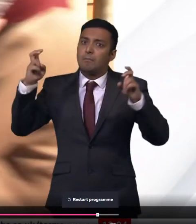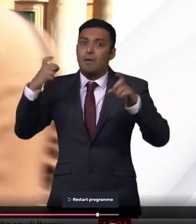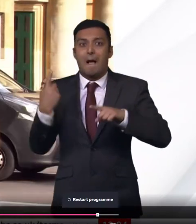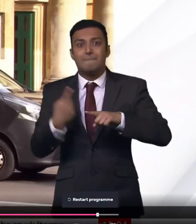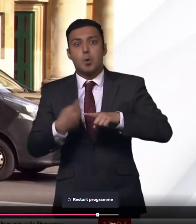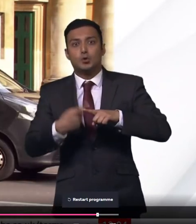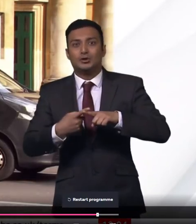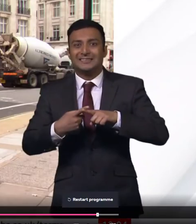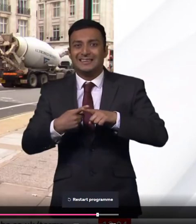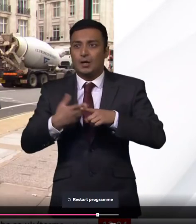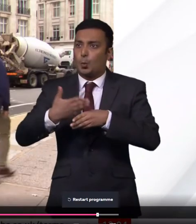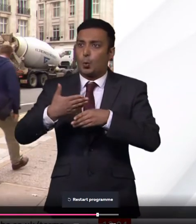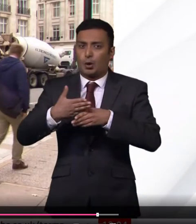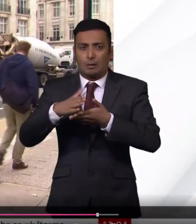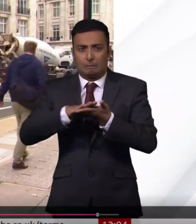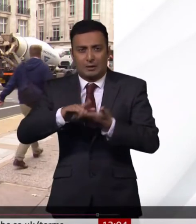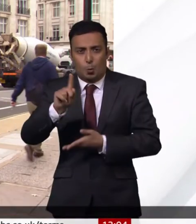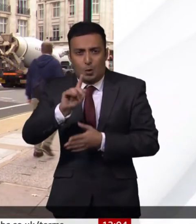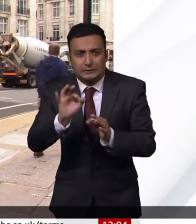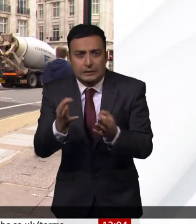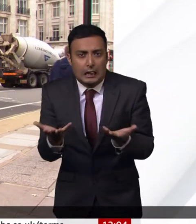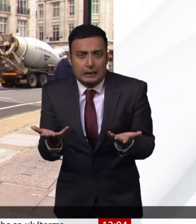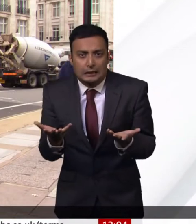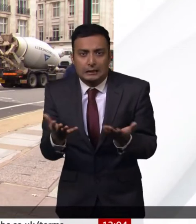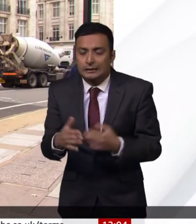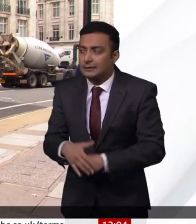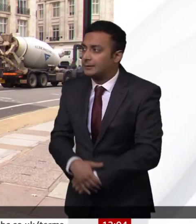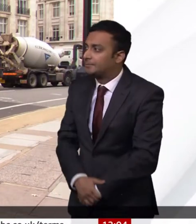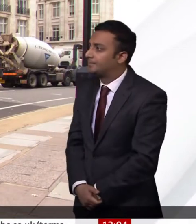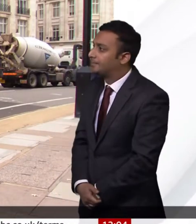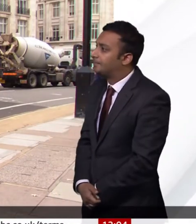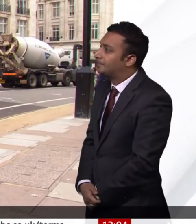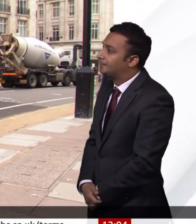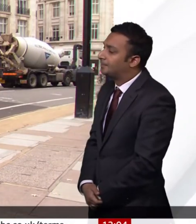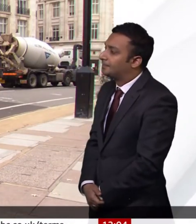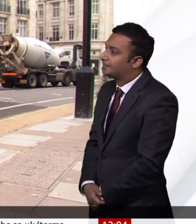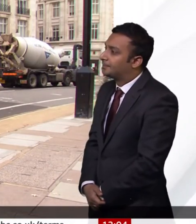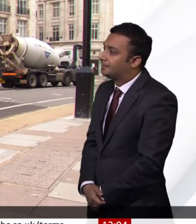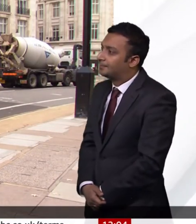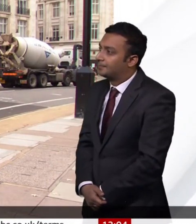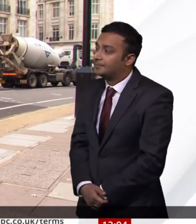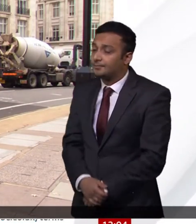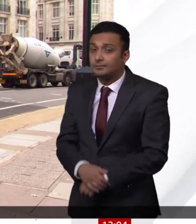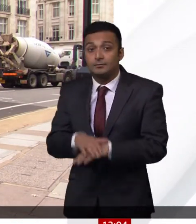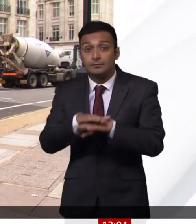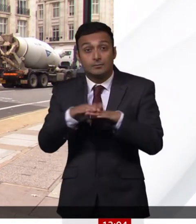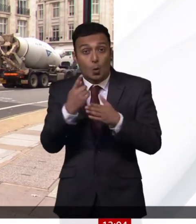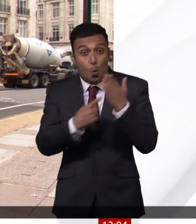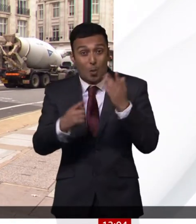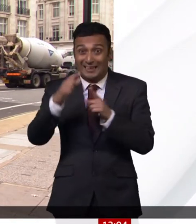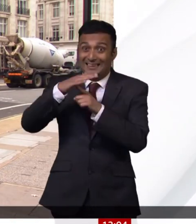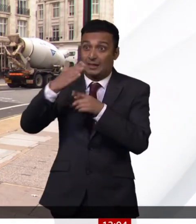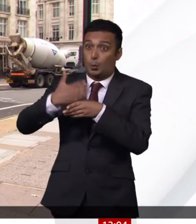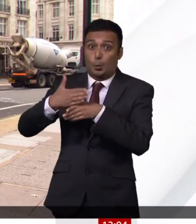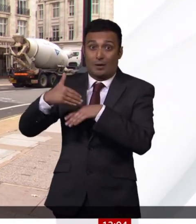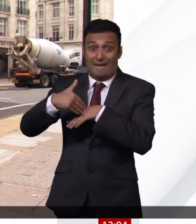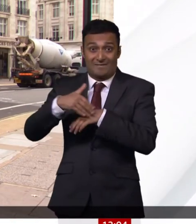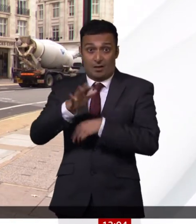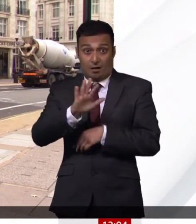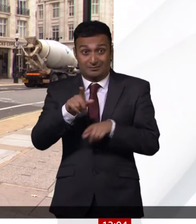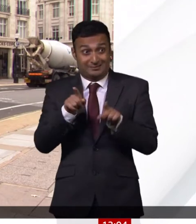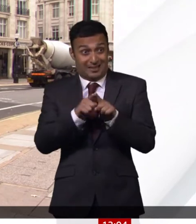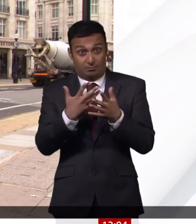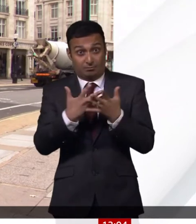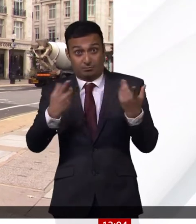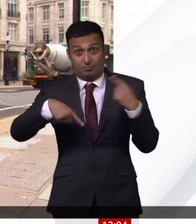Of course, it's not just key workers being impacted. The knock-on effects are starting to be felt for many businesses too.